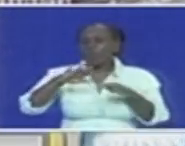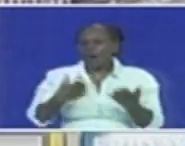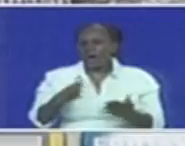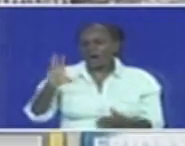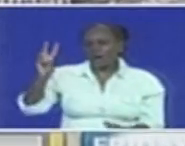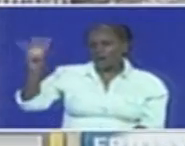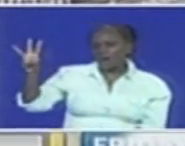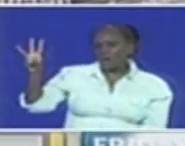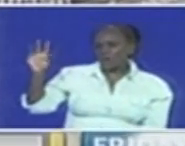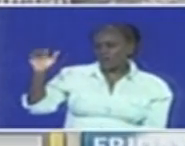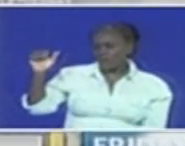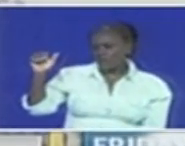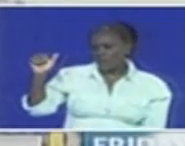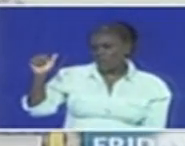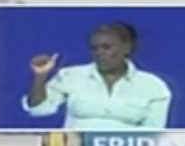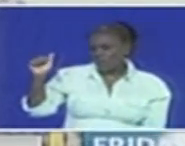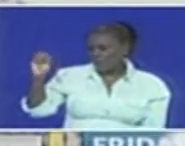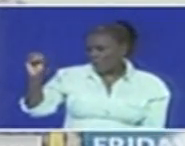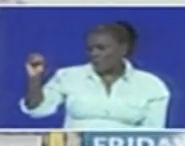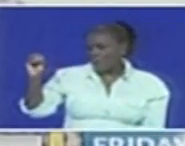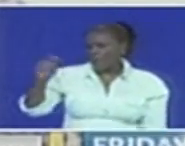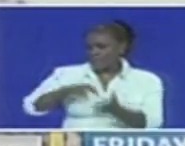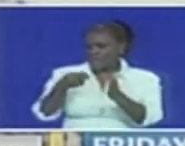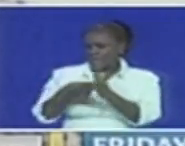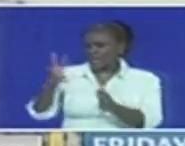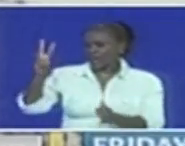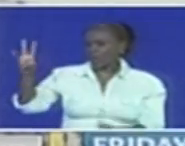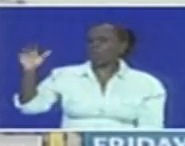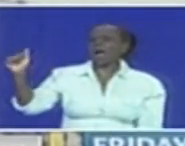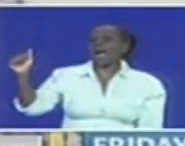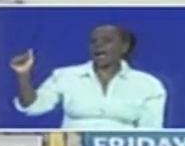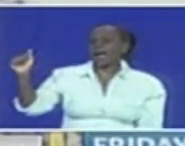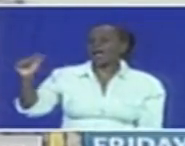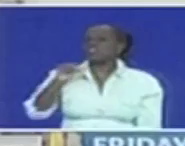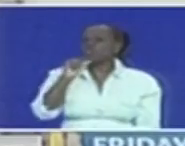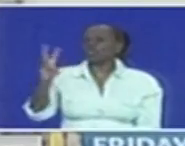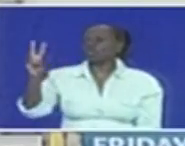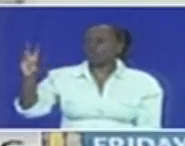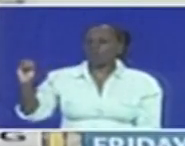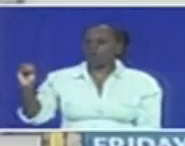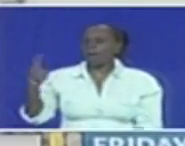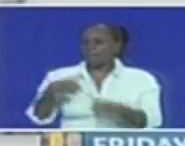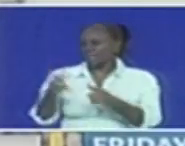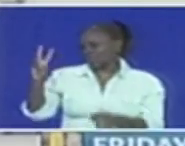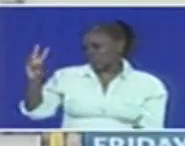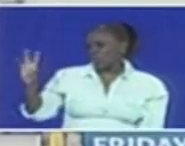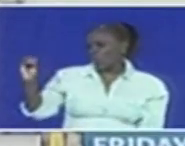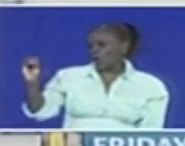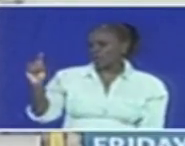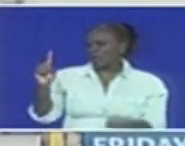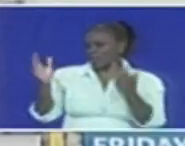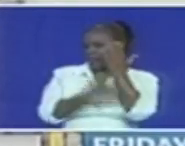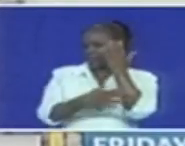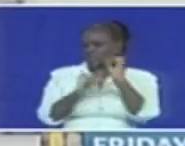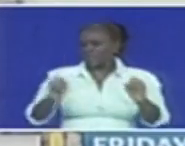war. W-O-R takes the sounding war, worship. Mm-hmm. But saying worship is not bad. But what we should also